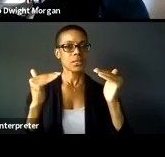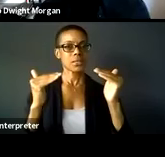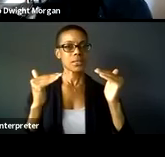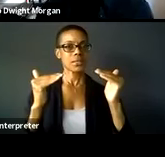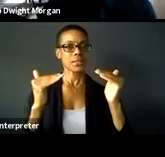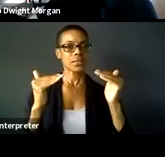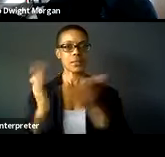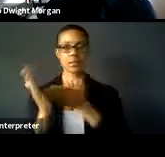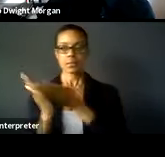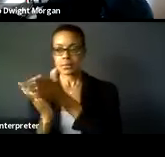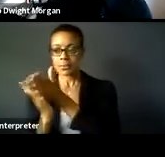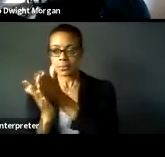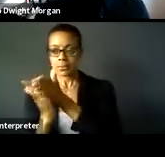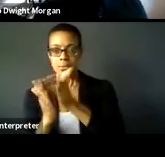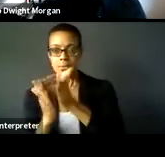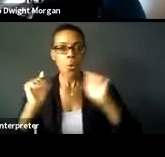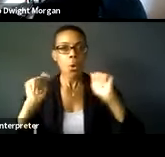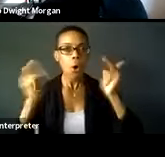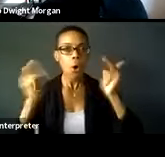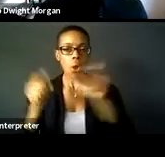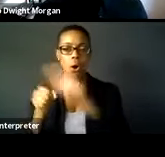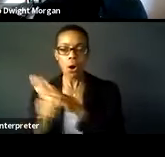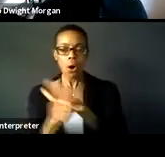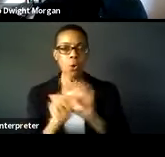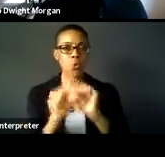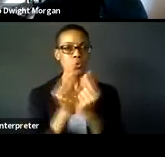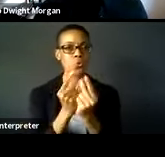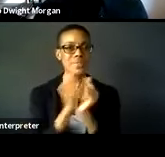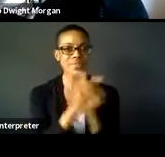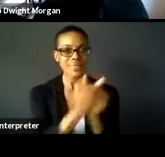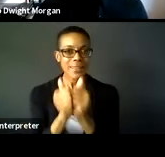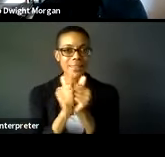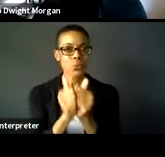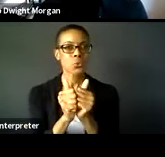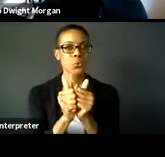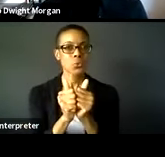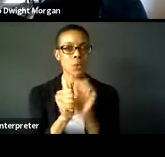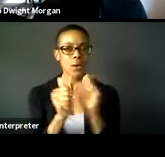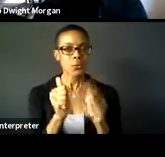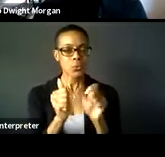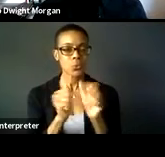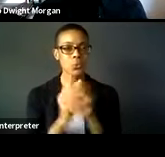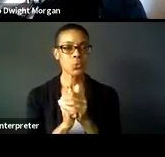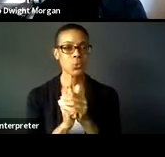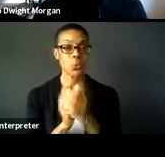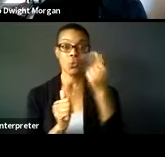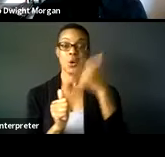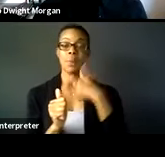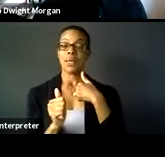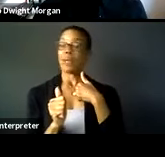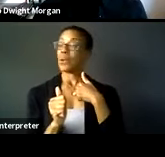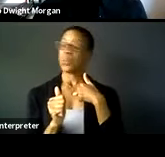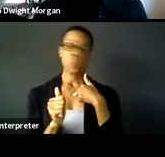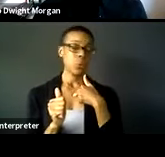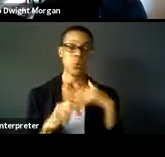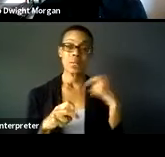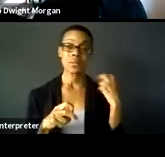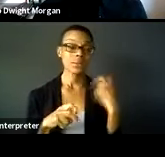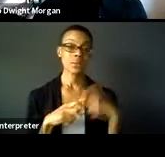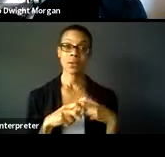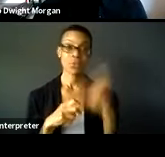other marginalized group. So it, for me, it has been very difficult to one,